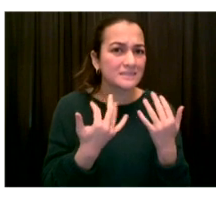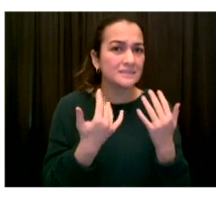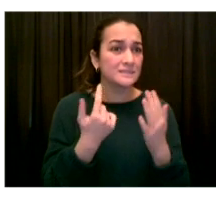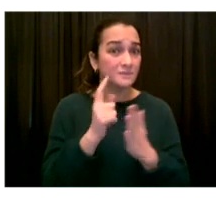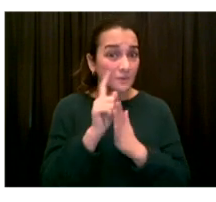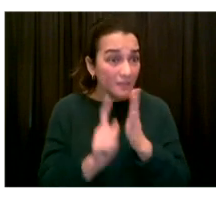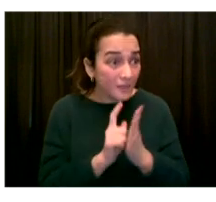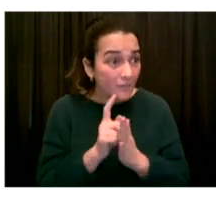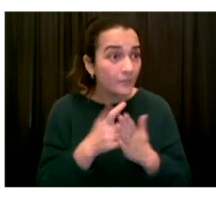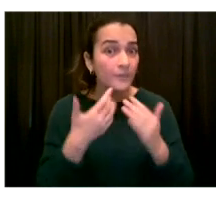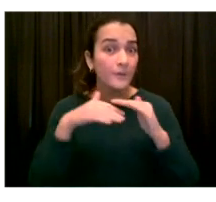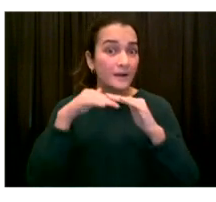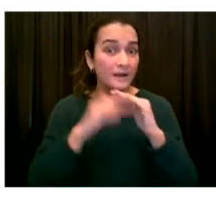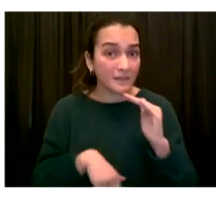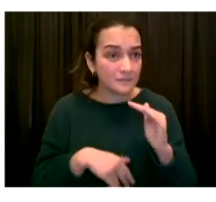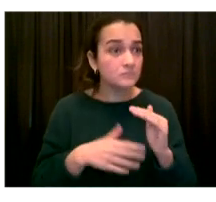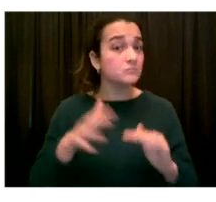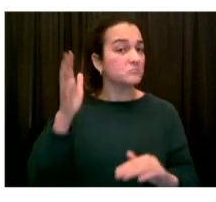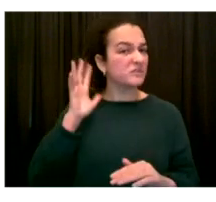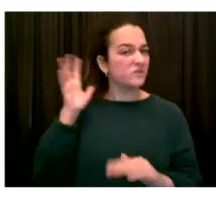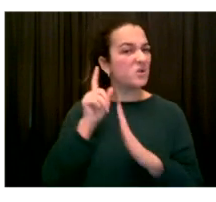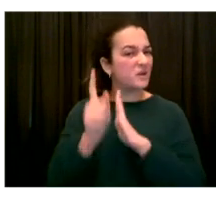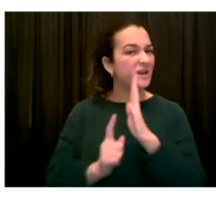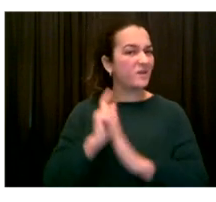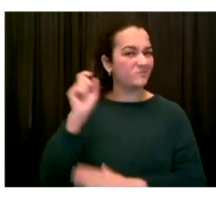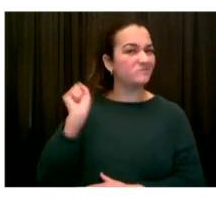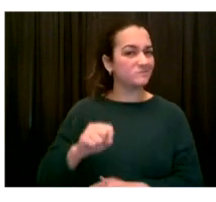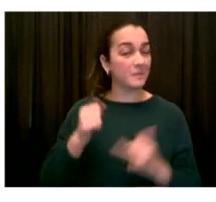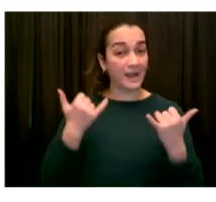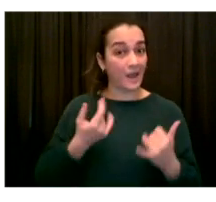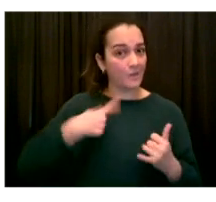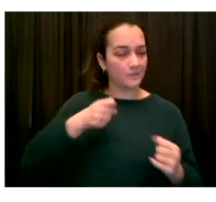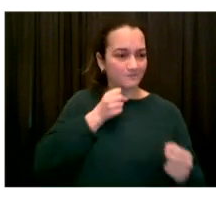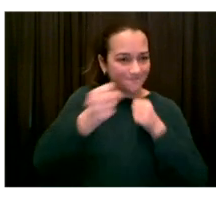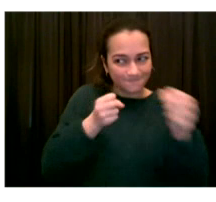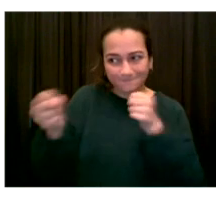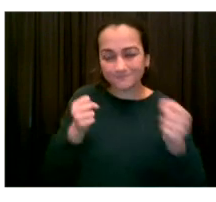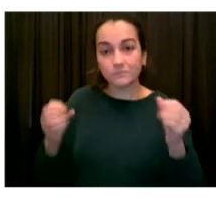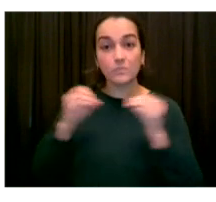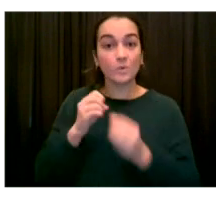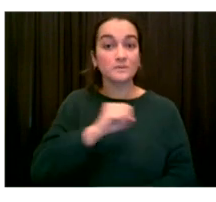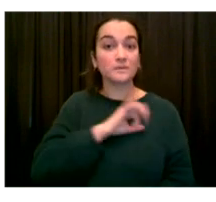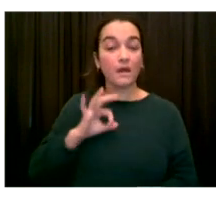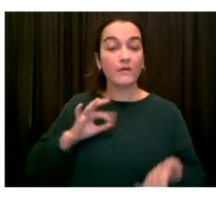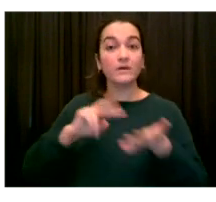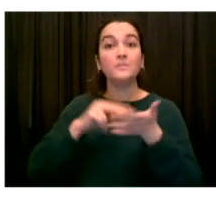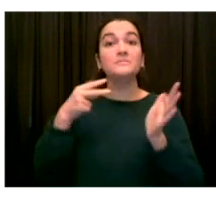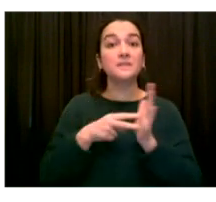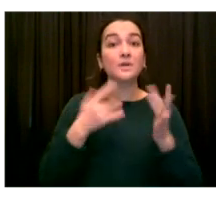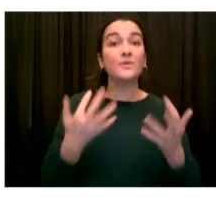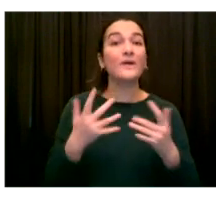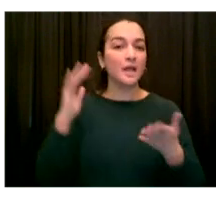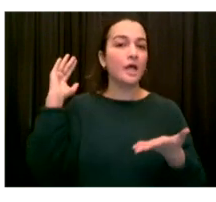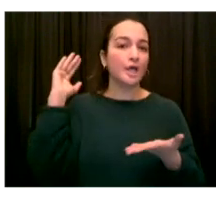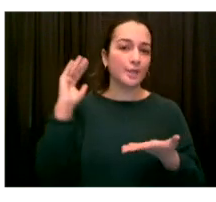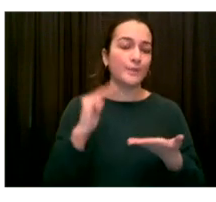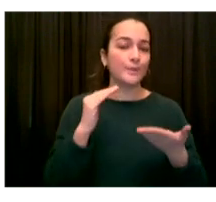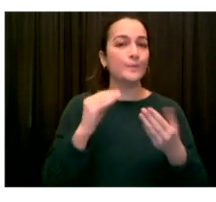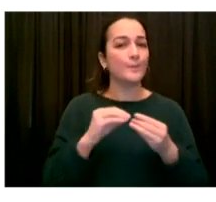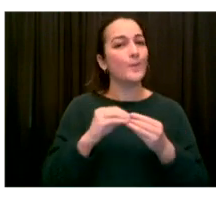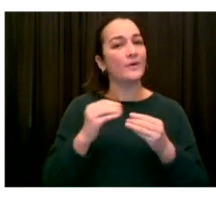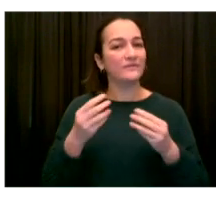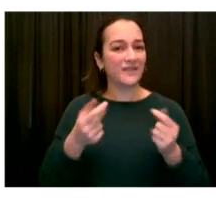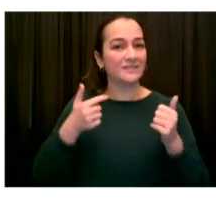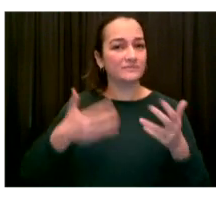sites. We also will be releasing information about the new distribution centers. There'll be 1 per borough. Each will give out 2,000 home tests